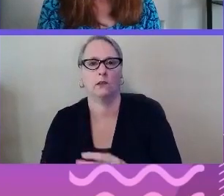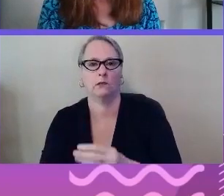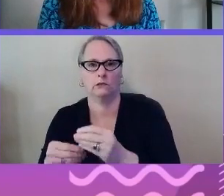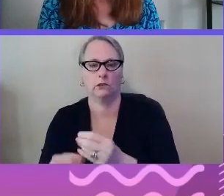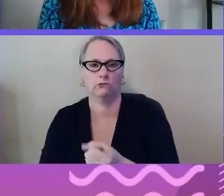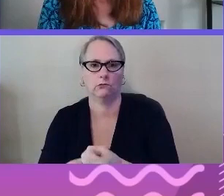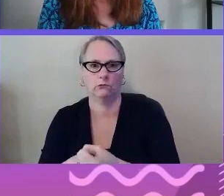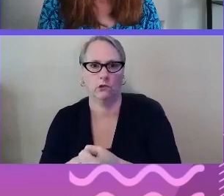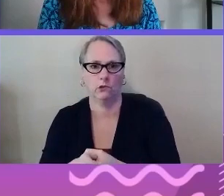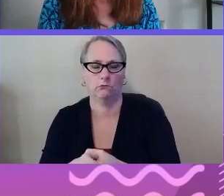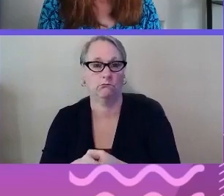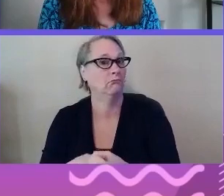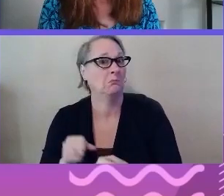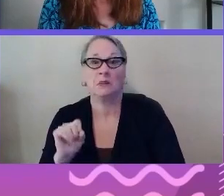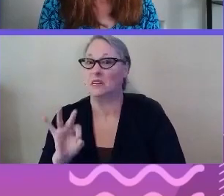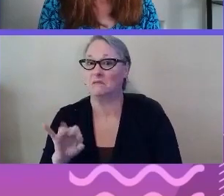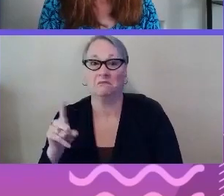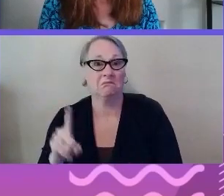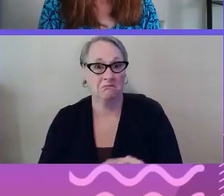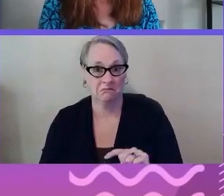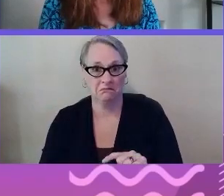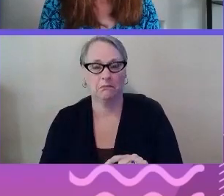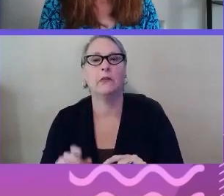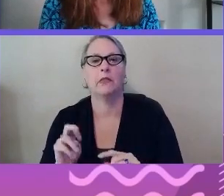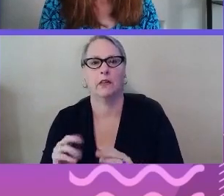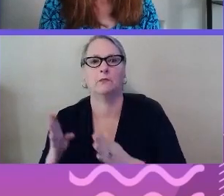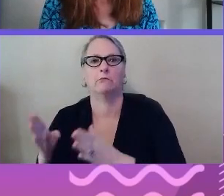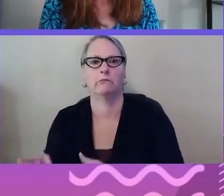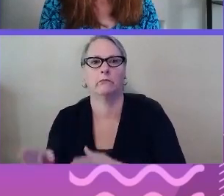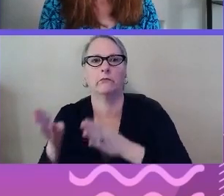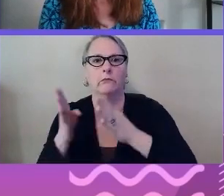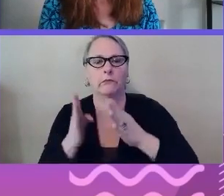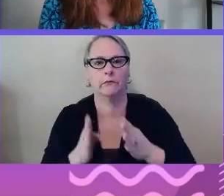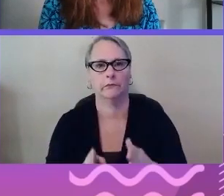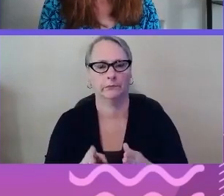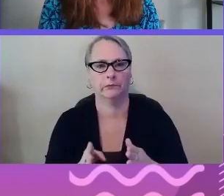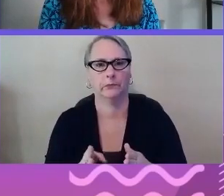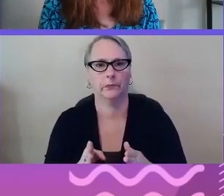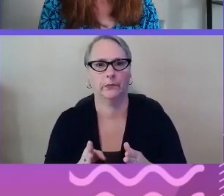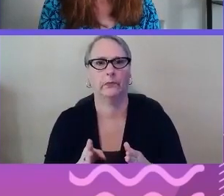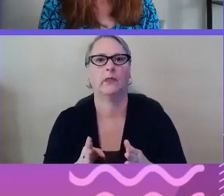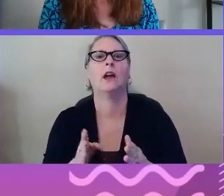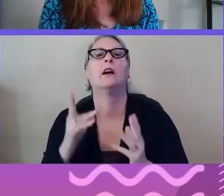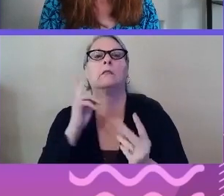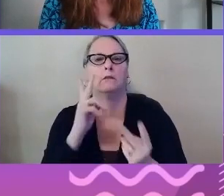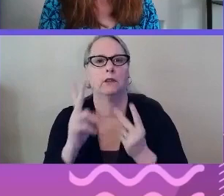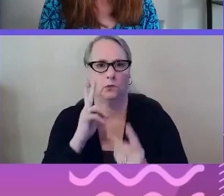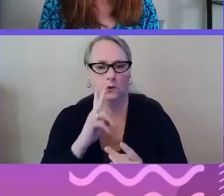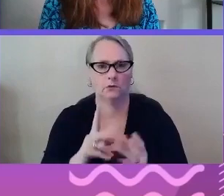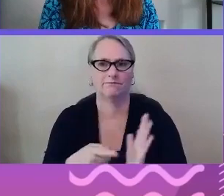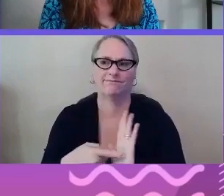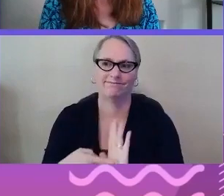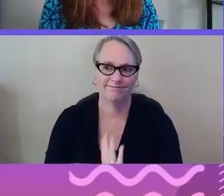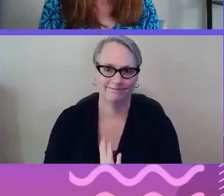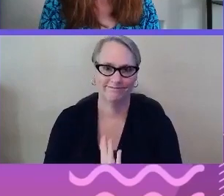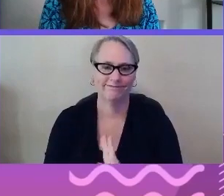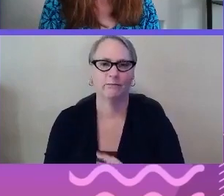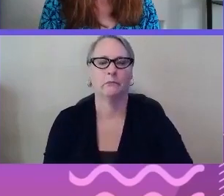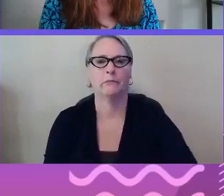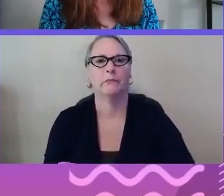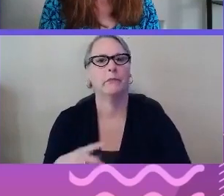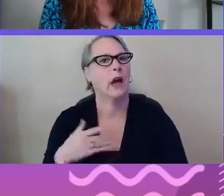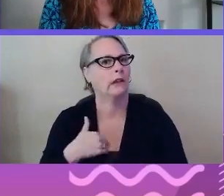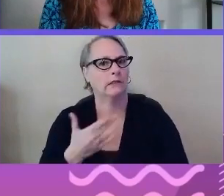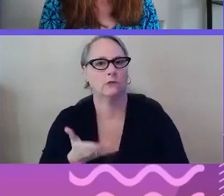unable to do that, then that's when we move to the next step of the prompting hierarchy. We're going to pull out those visuals. And I always suggest 3